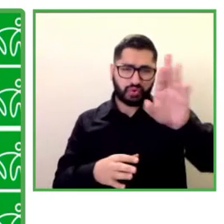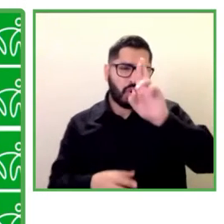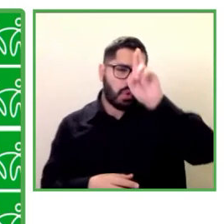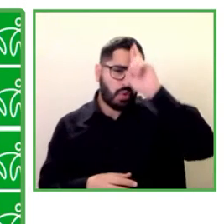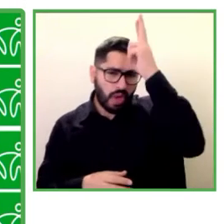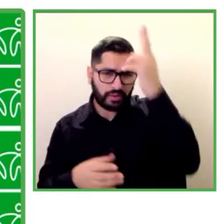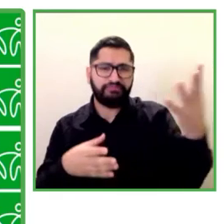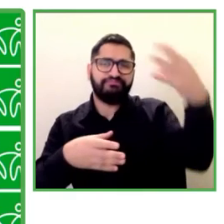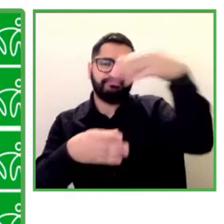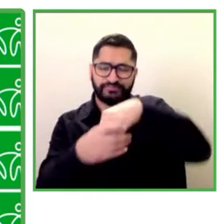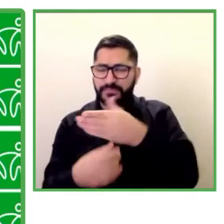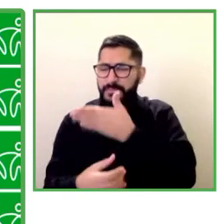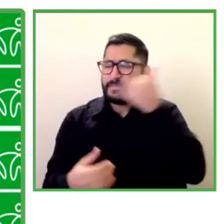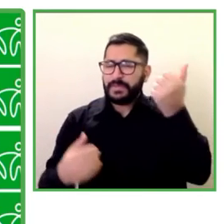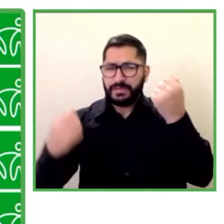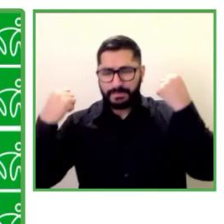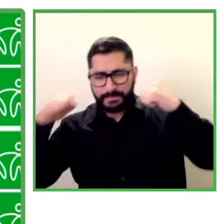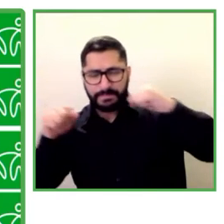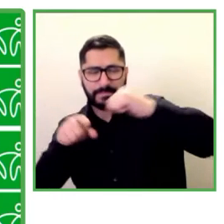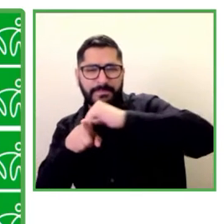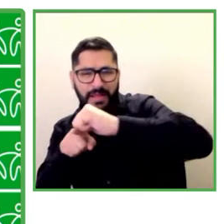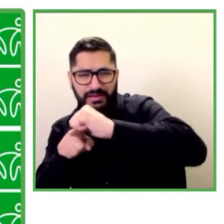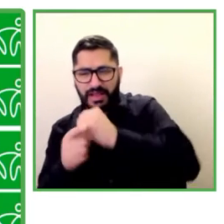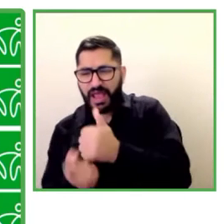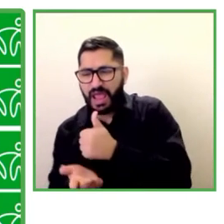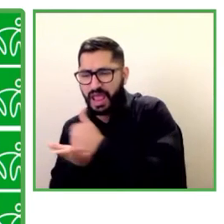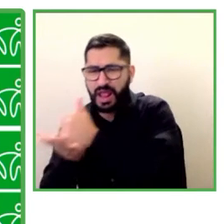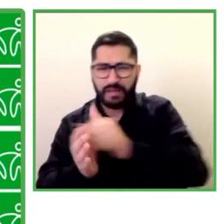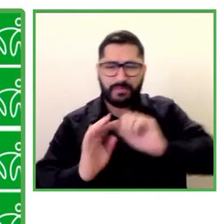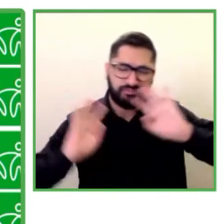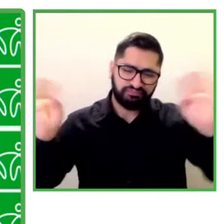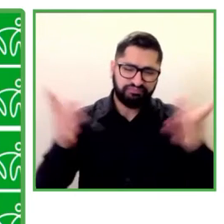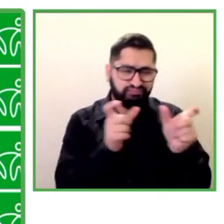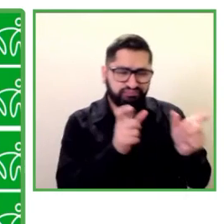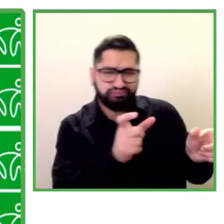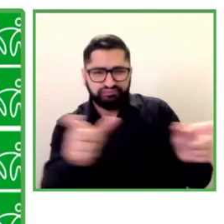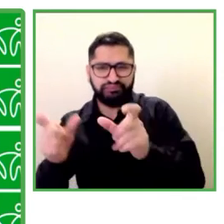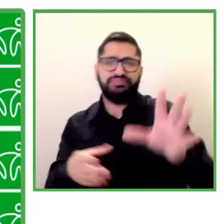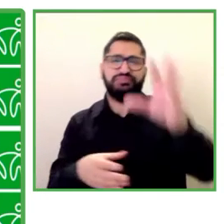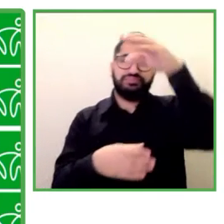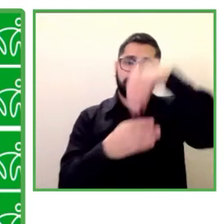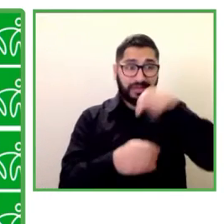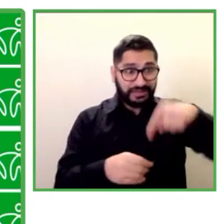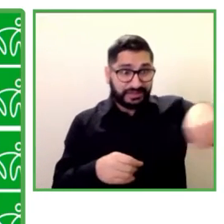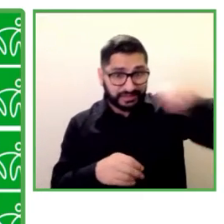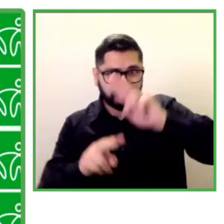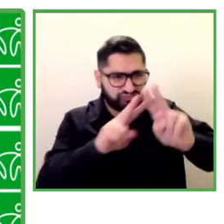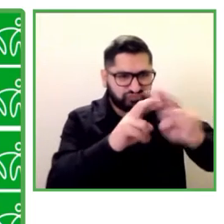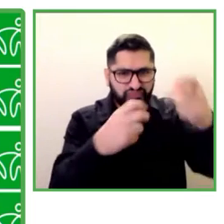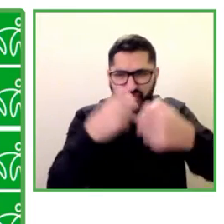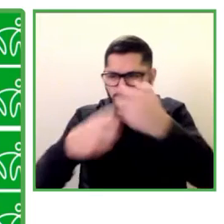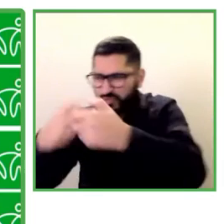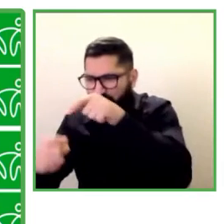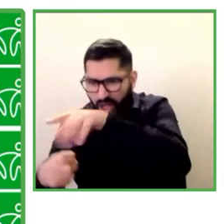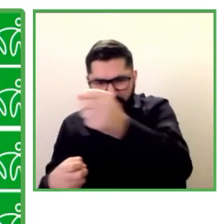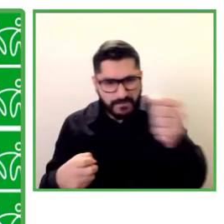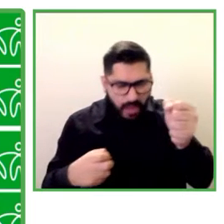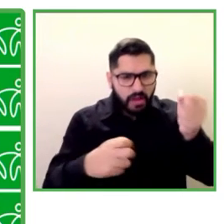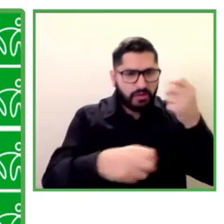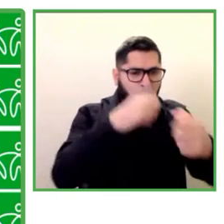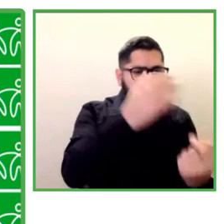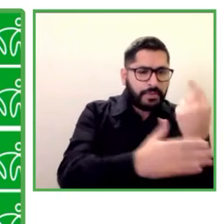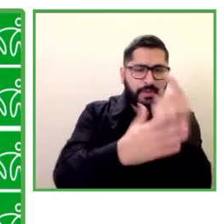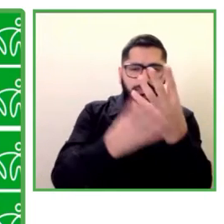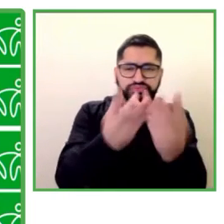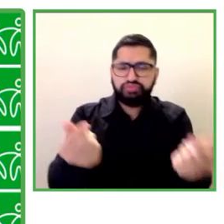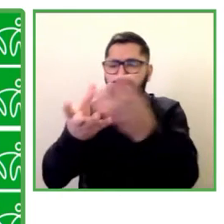the companies in the country to solve the specific problems and situations that are presented throughout the implementation and